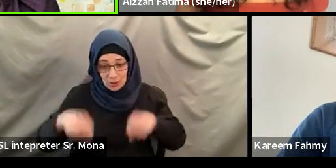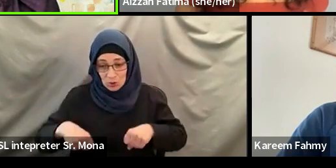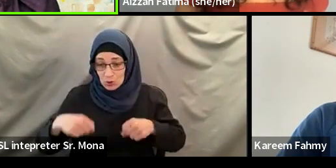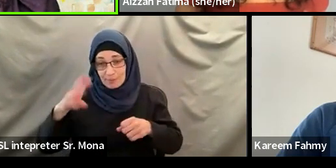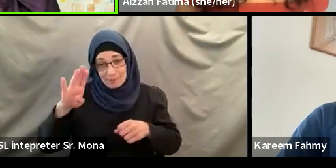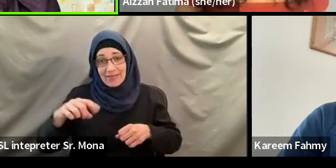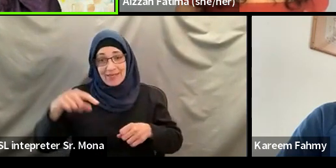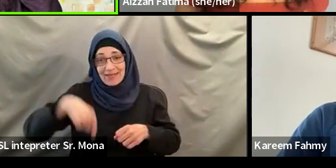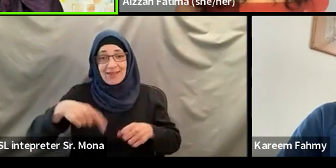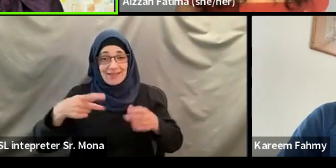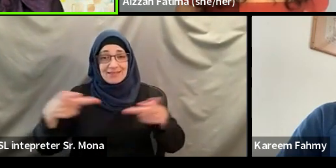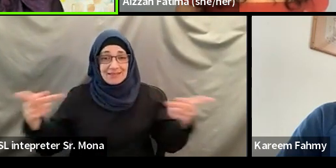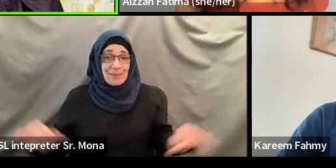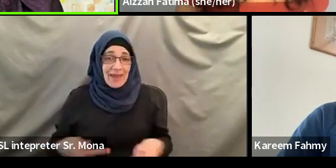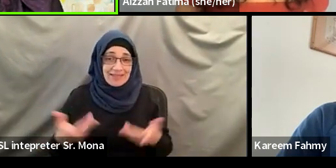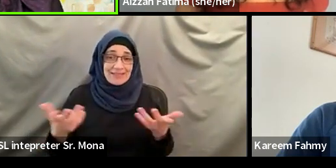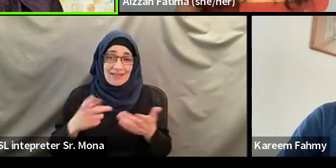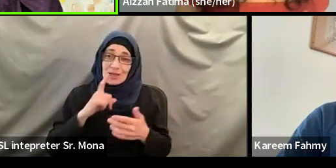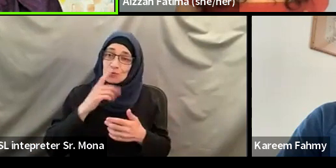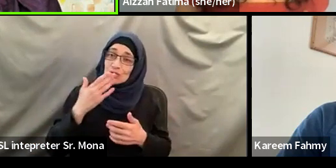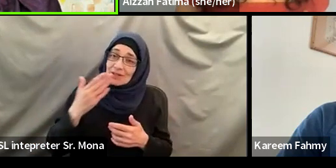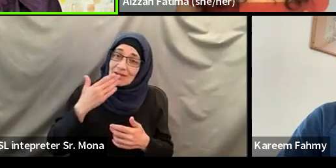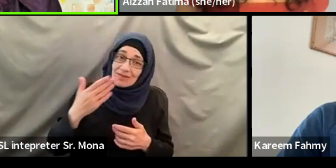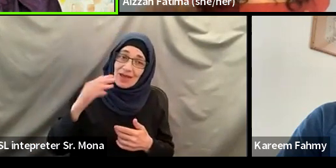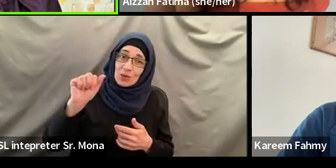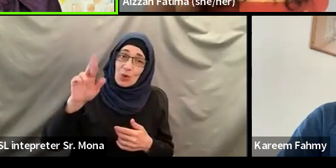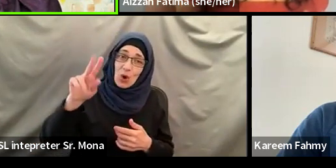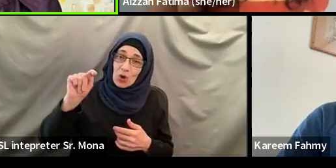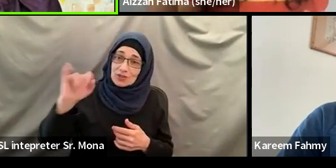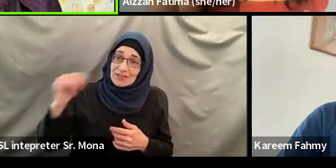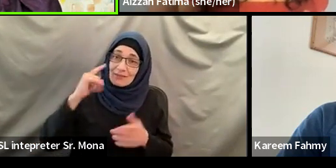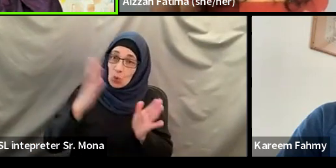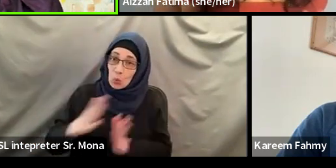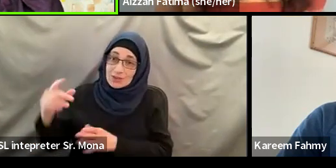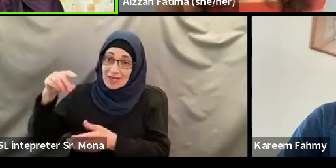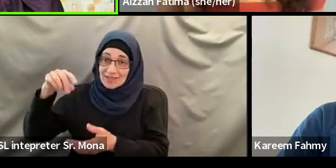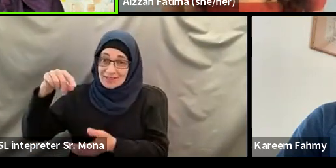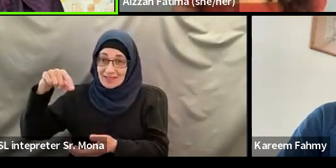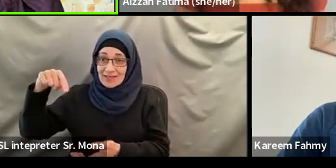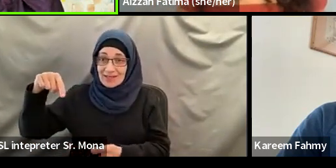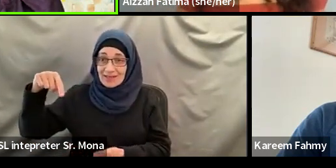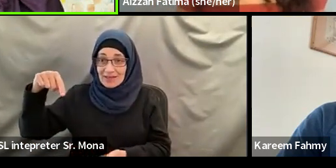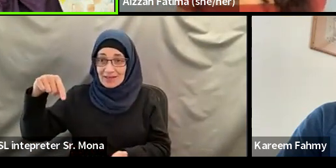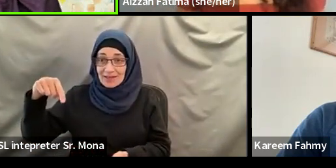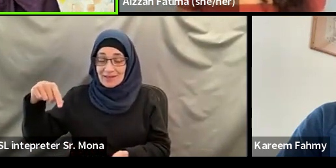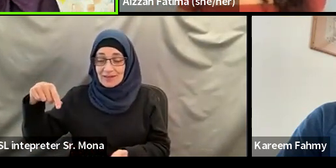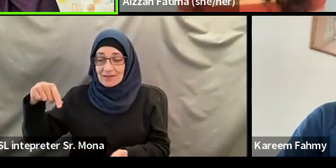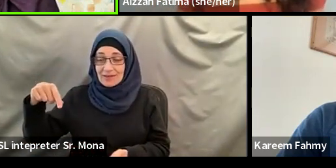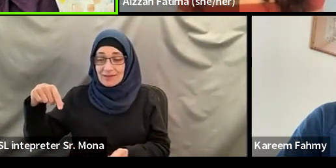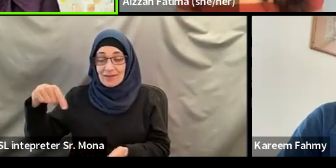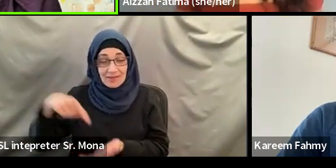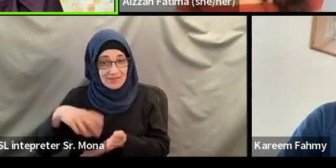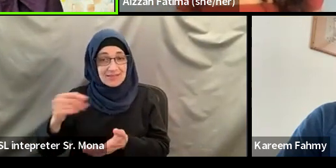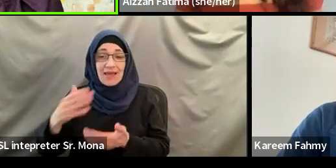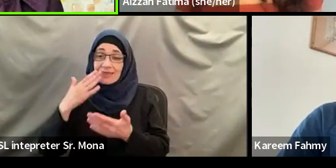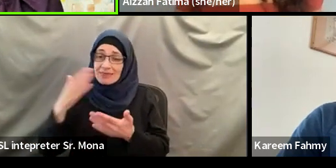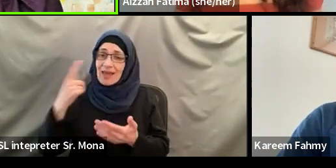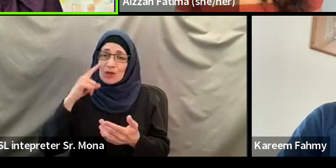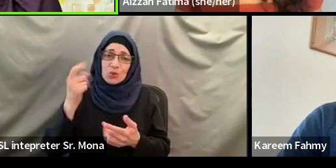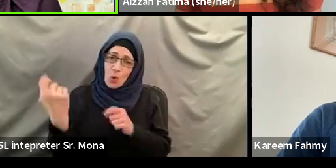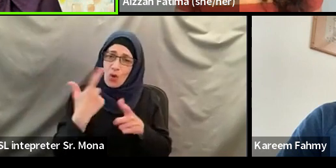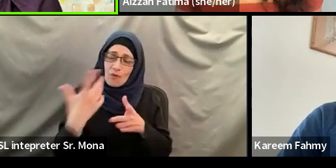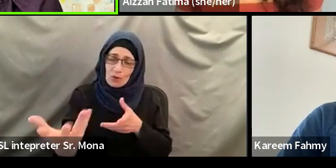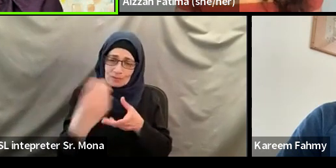you, RT, for organizing this. And thank you, everybody, for being present. As a closing reflection